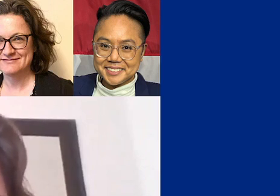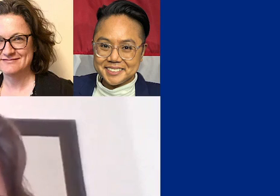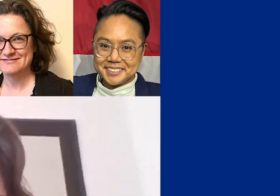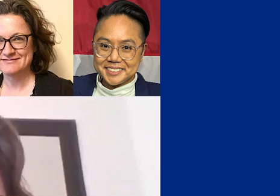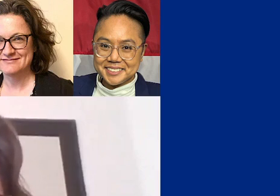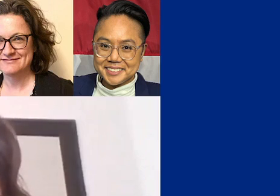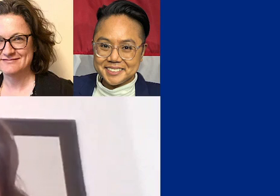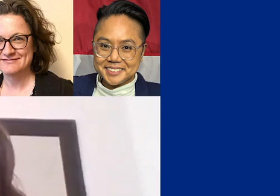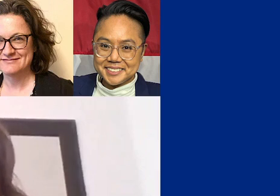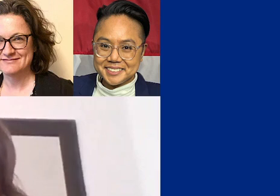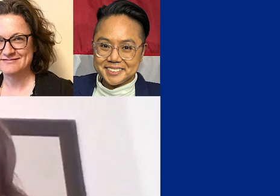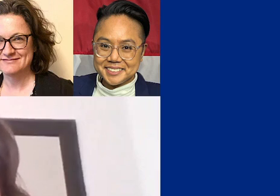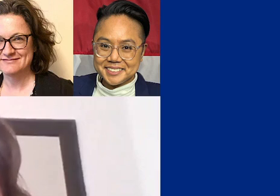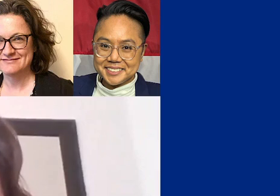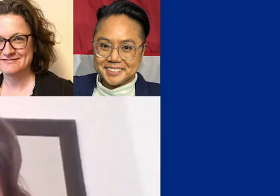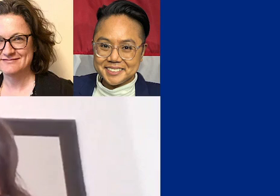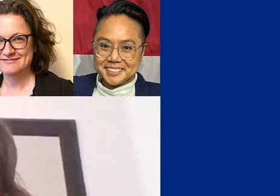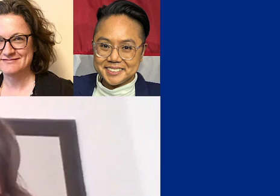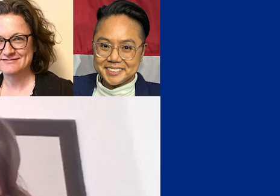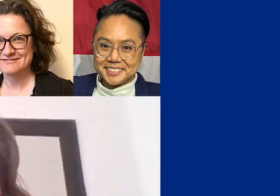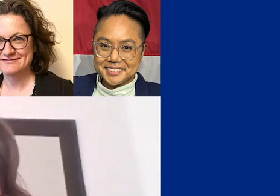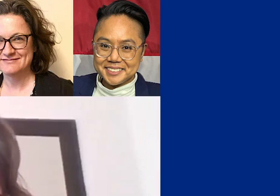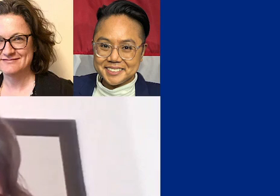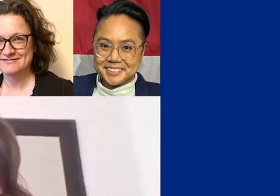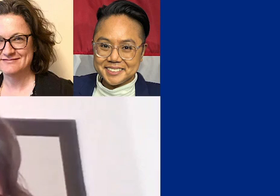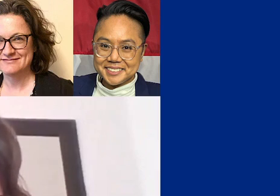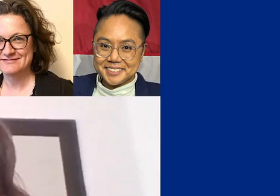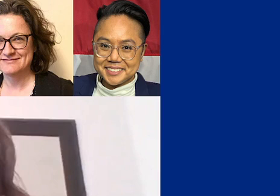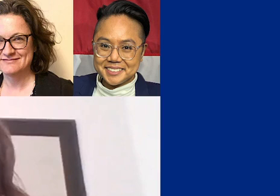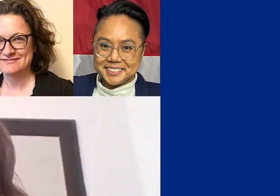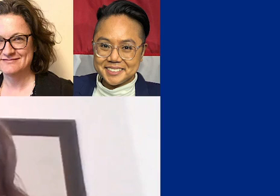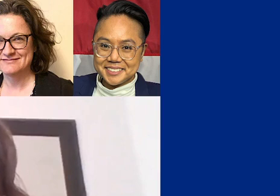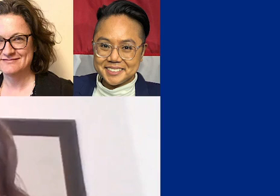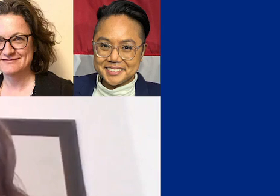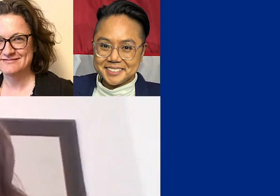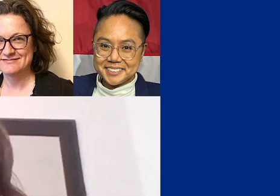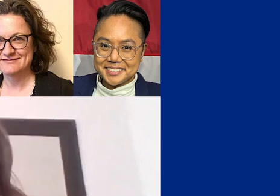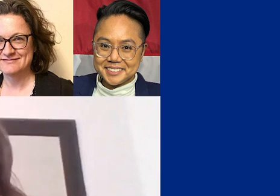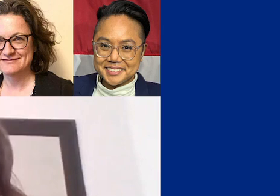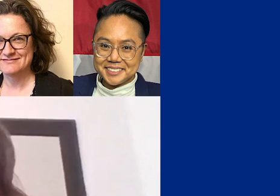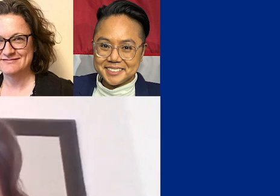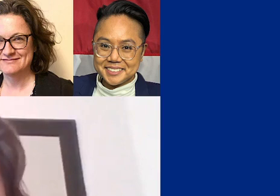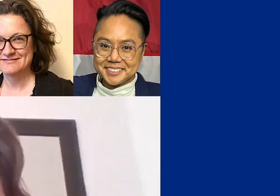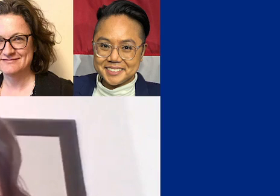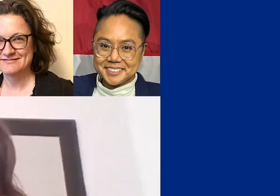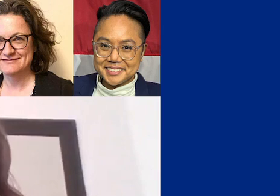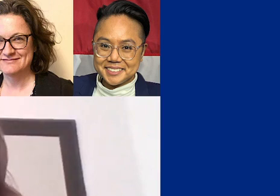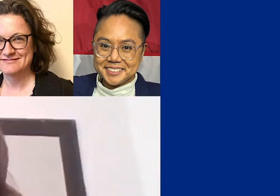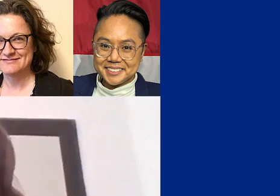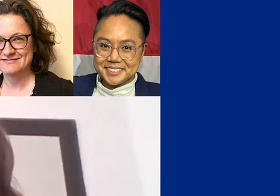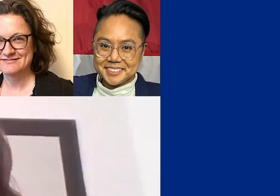and discussed that say that people with disabilities and people with